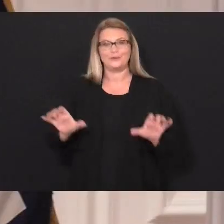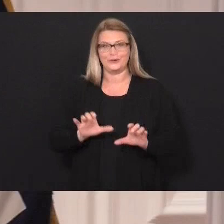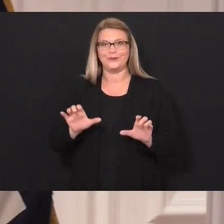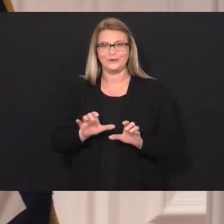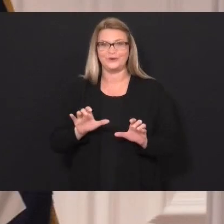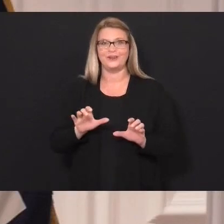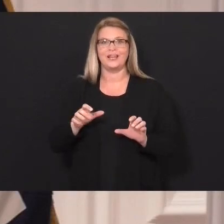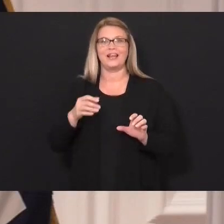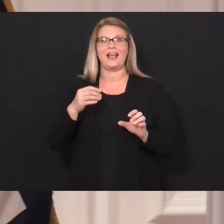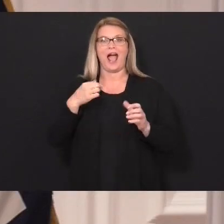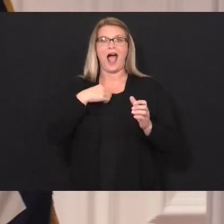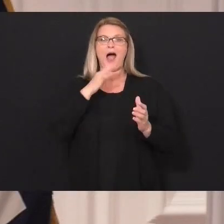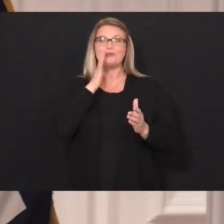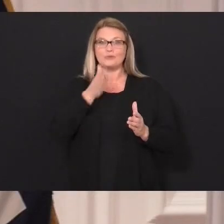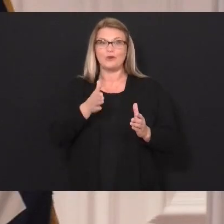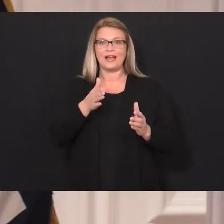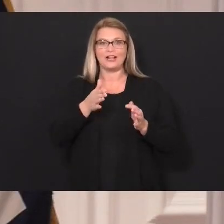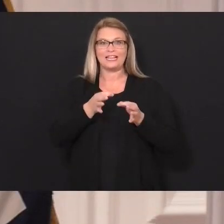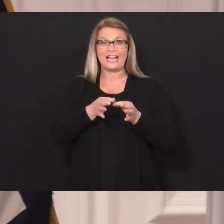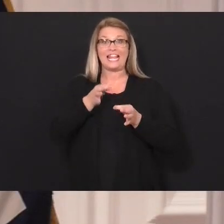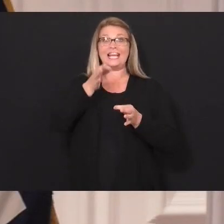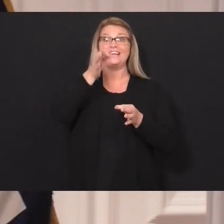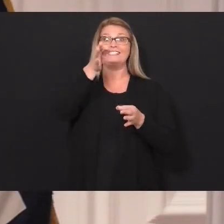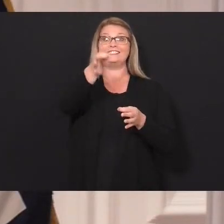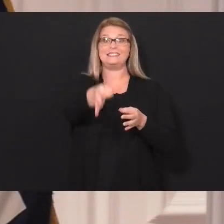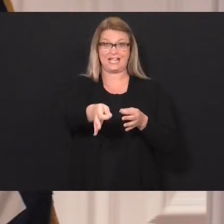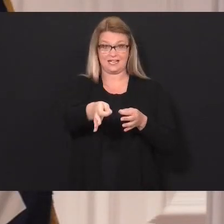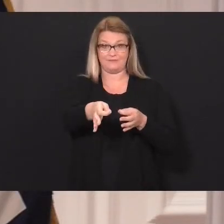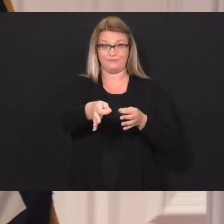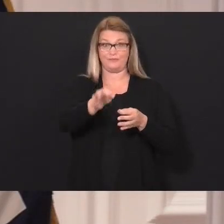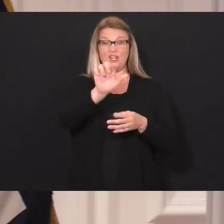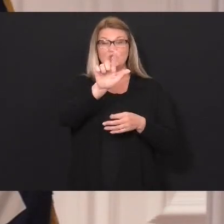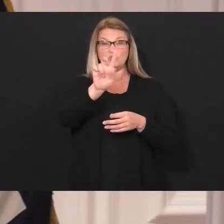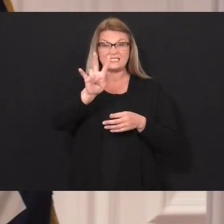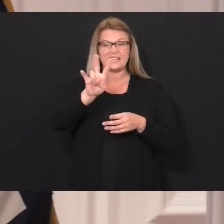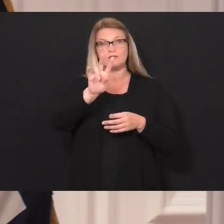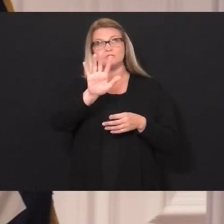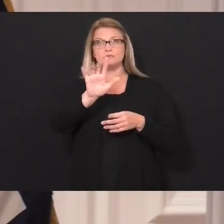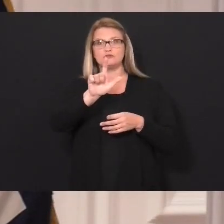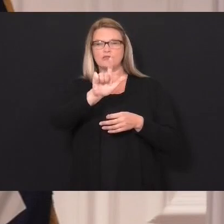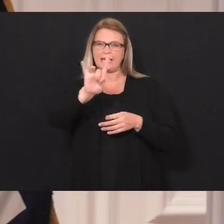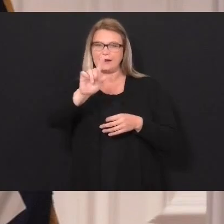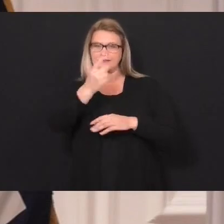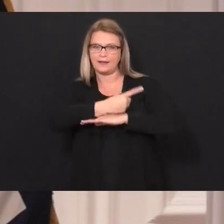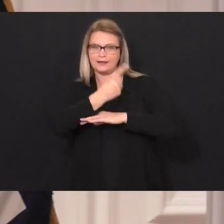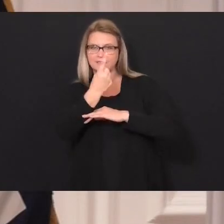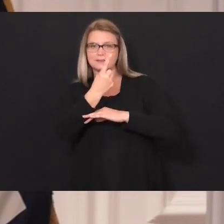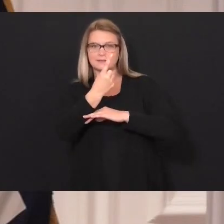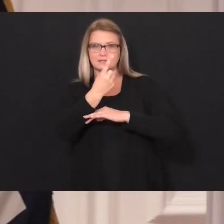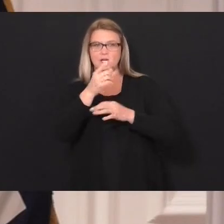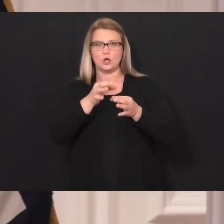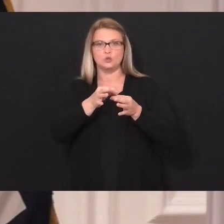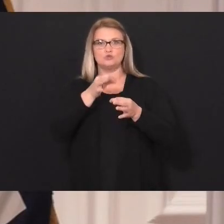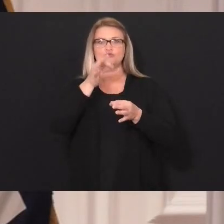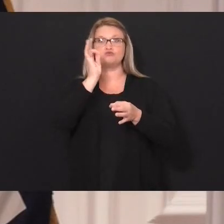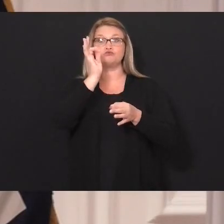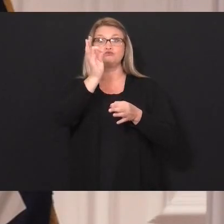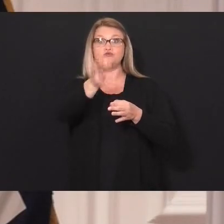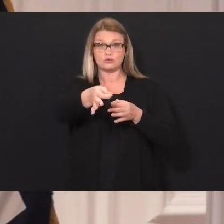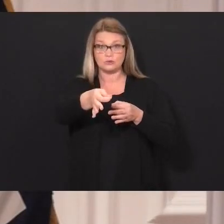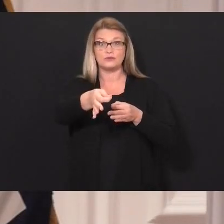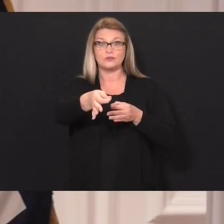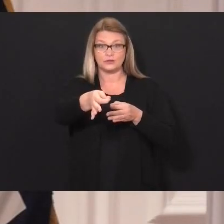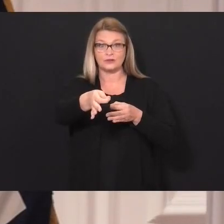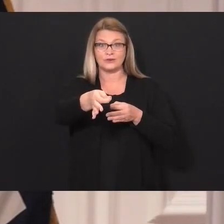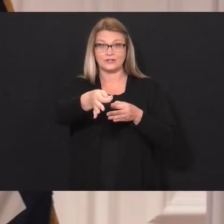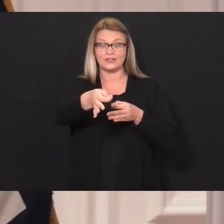to proportionately extend. So we're going 27 or 28 days, and we're going to proportionally extend, you